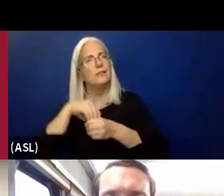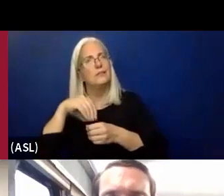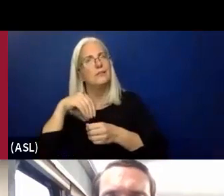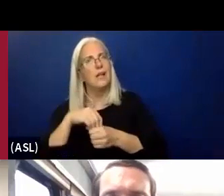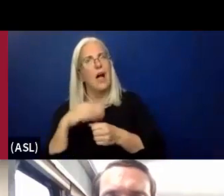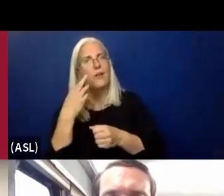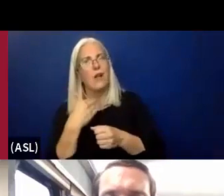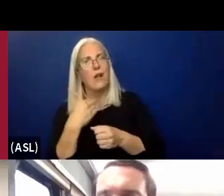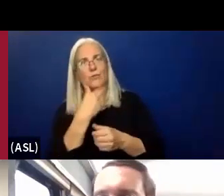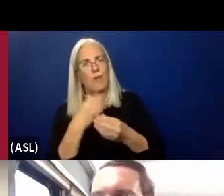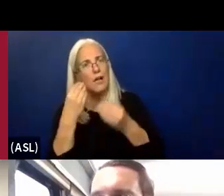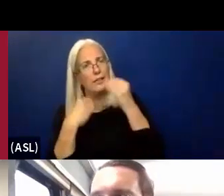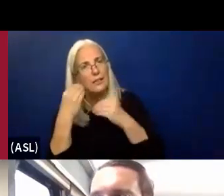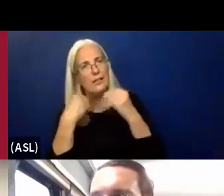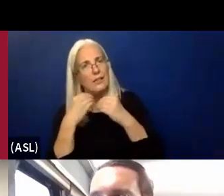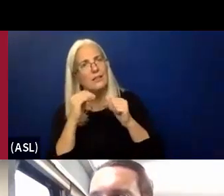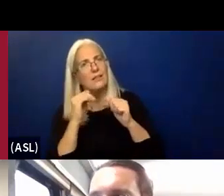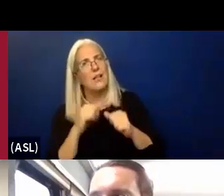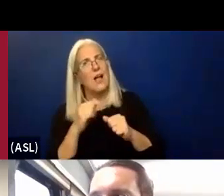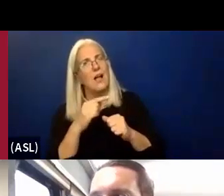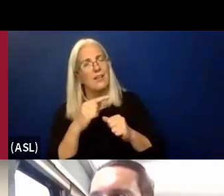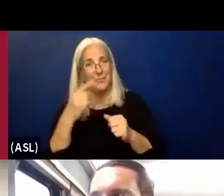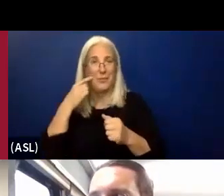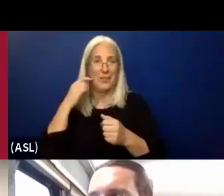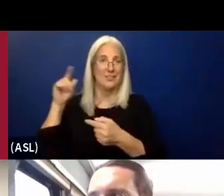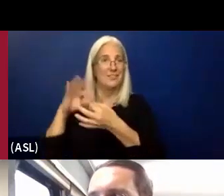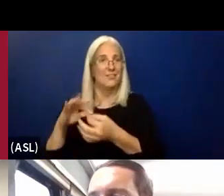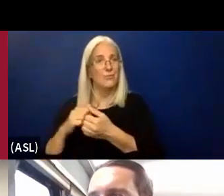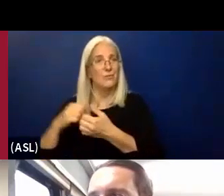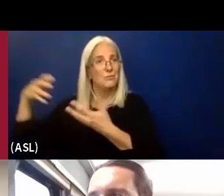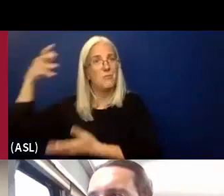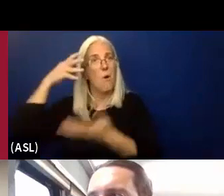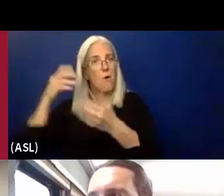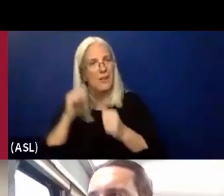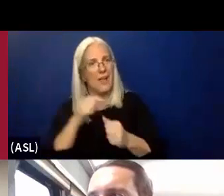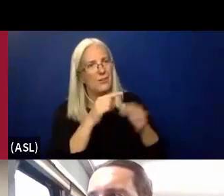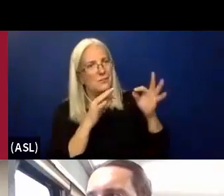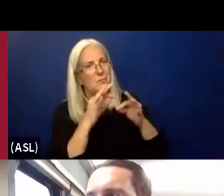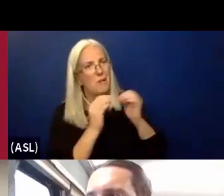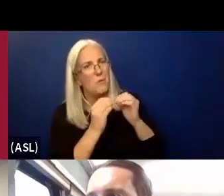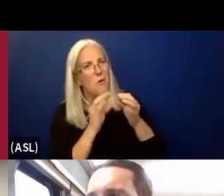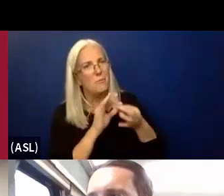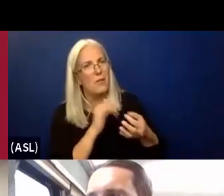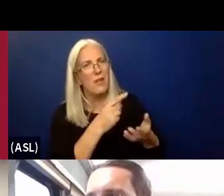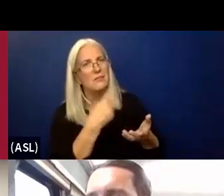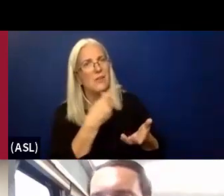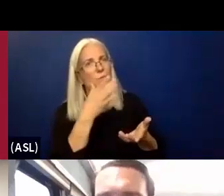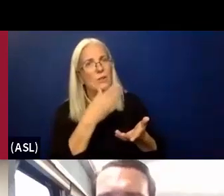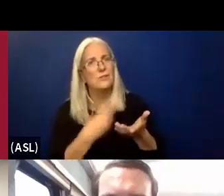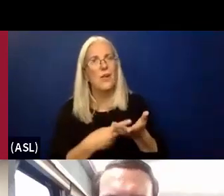other because of the bad air quality. Could you say a little more about that? Yeah, I wouldn't get my hopes up. I think